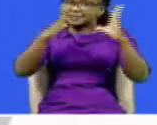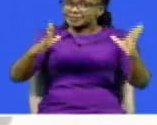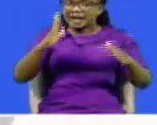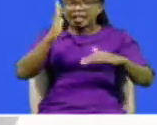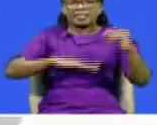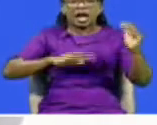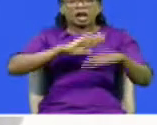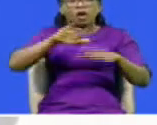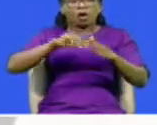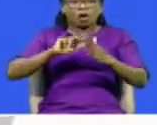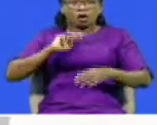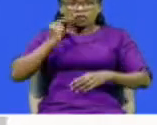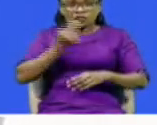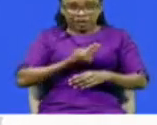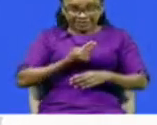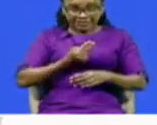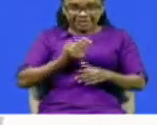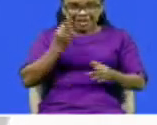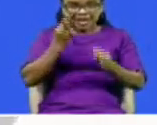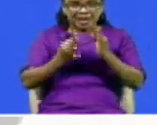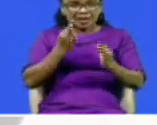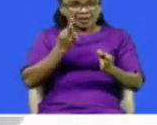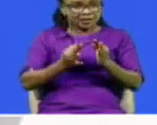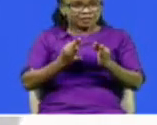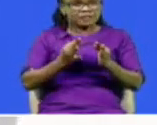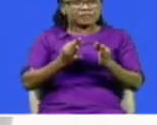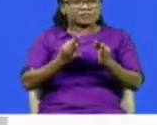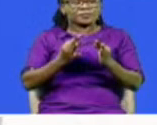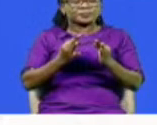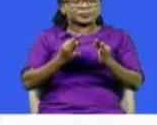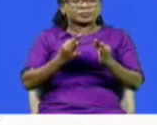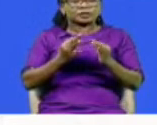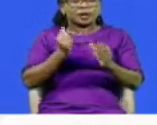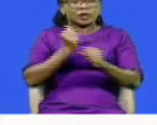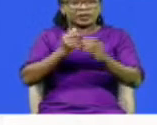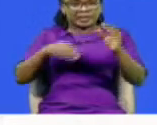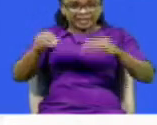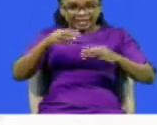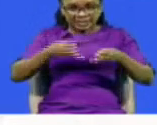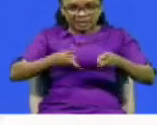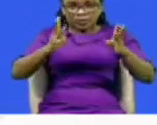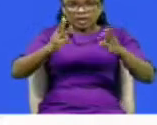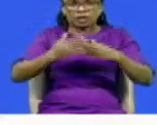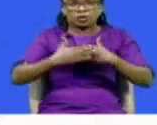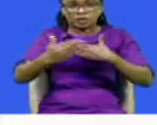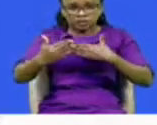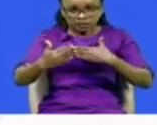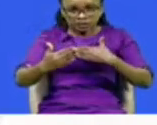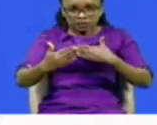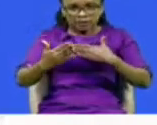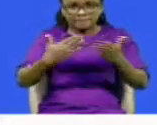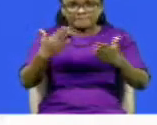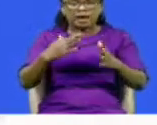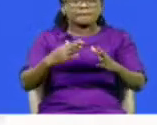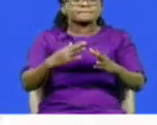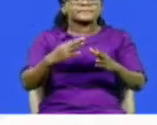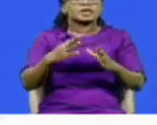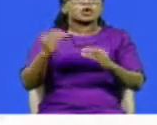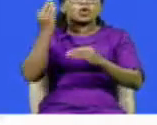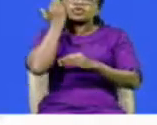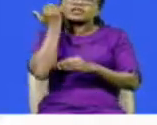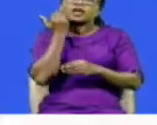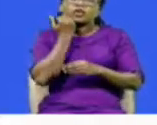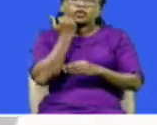us. If you are disputing the election, maybe this is the way to go. You can go through the court, and the court